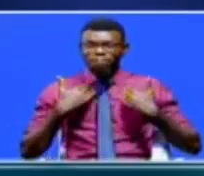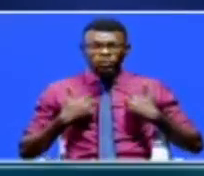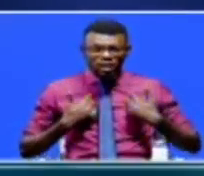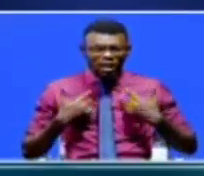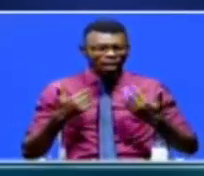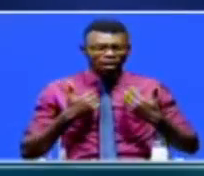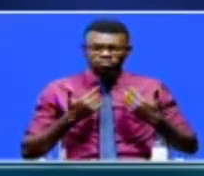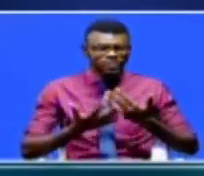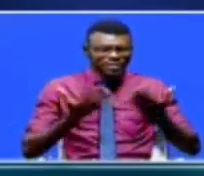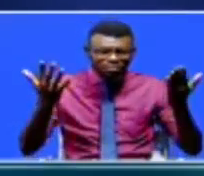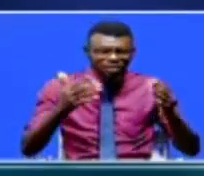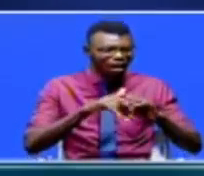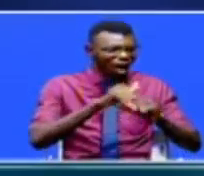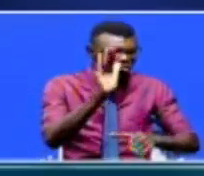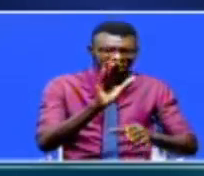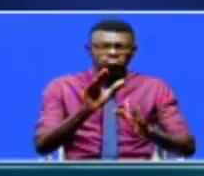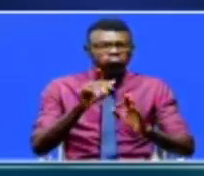foreign particle called an antigen.